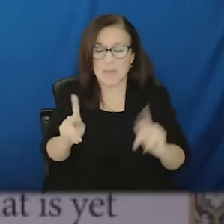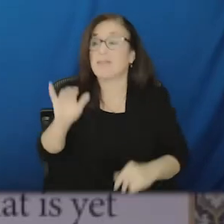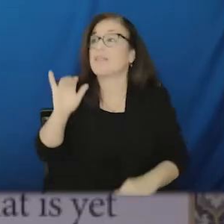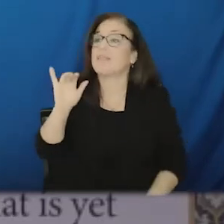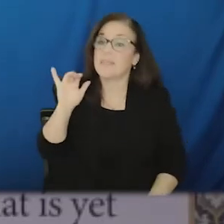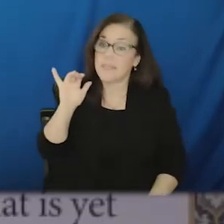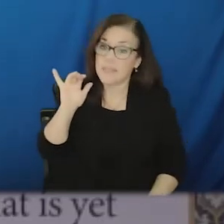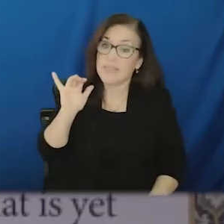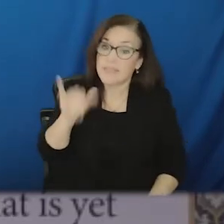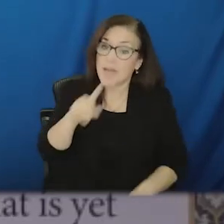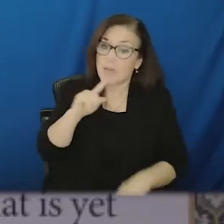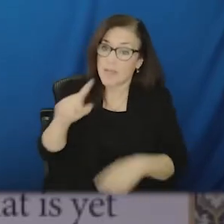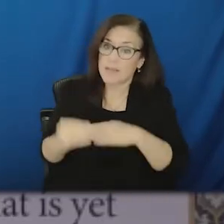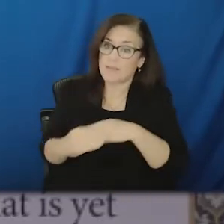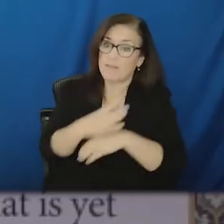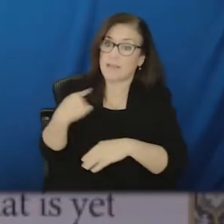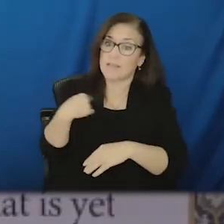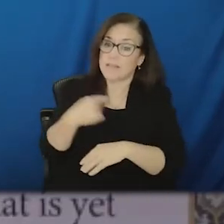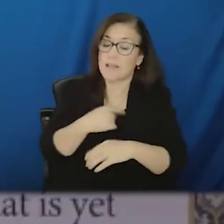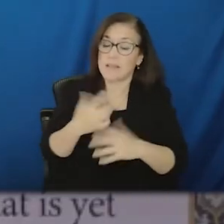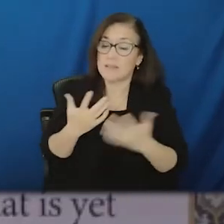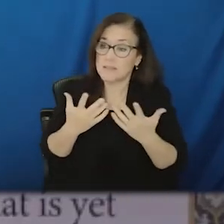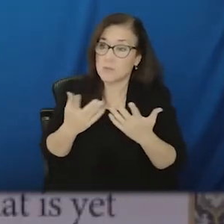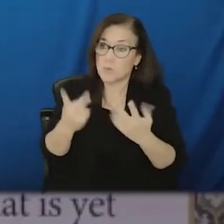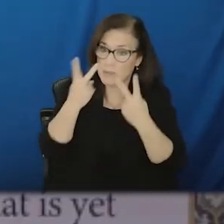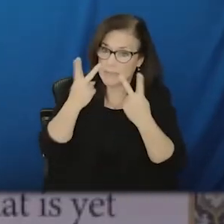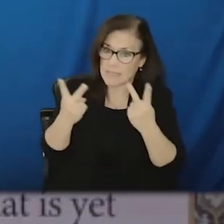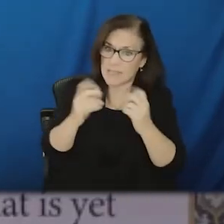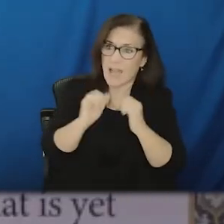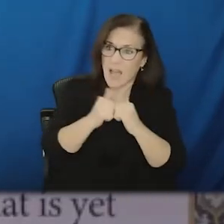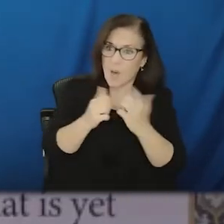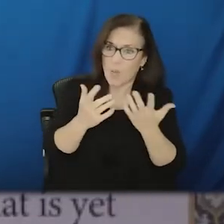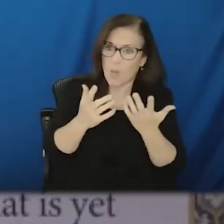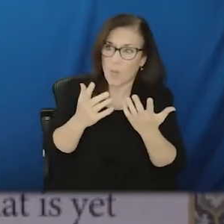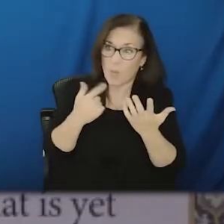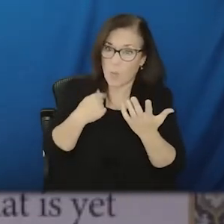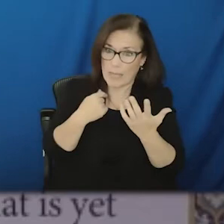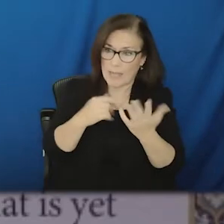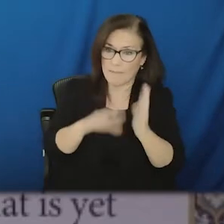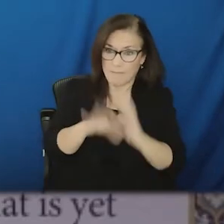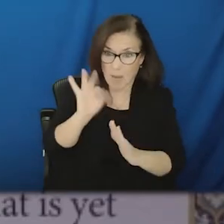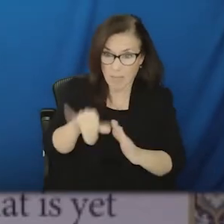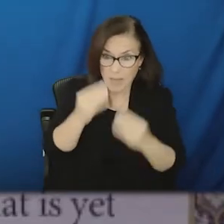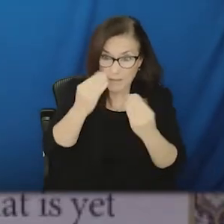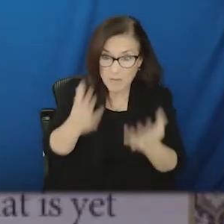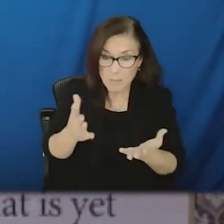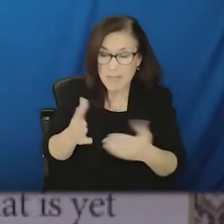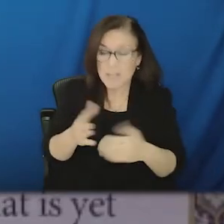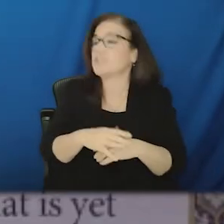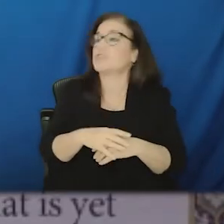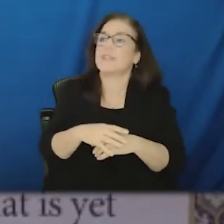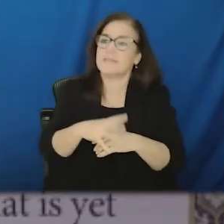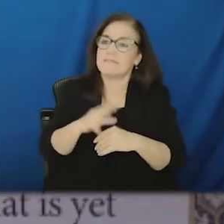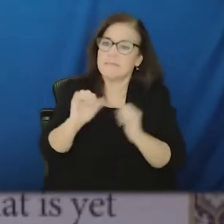how it was being perceived and how it wasn't working to have it be 100%